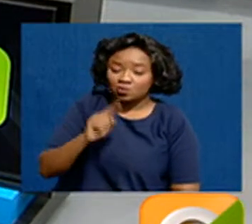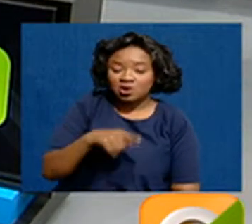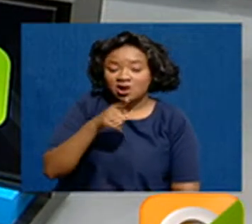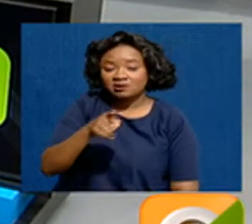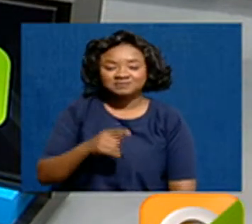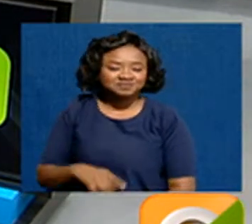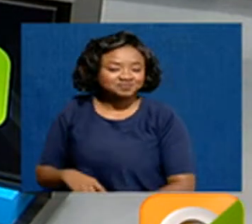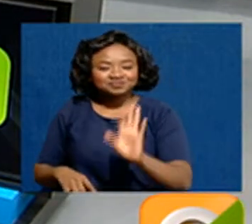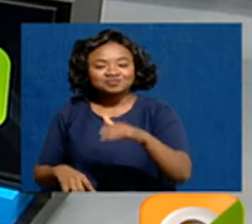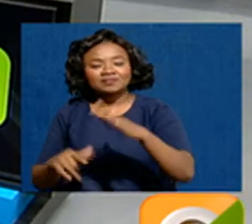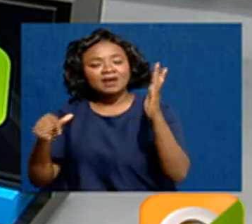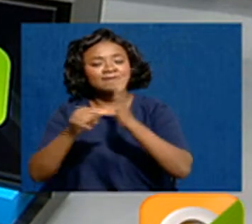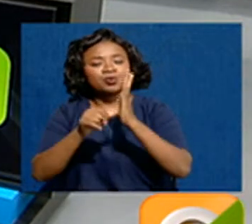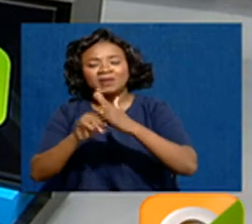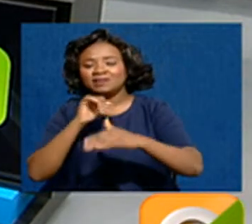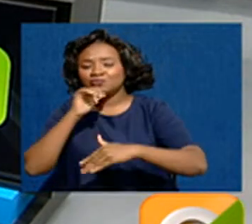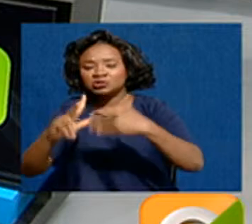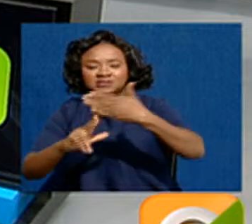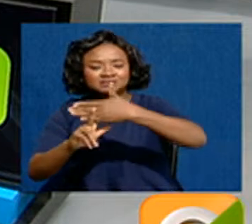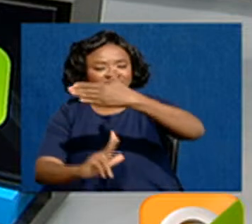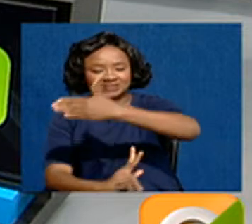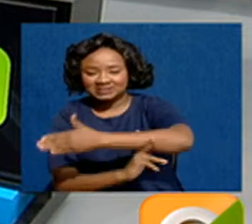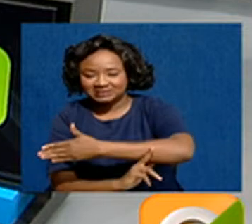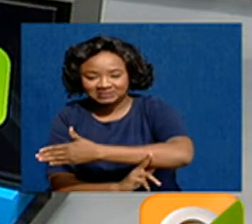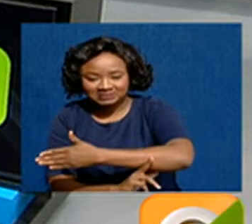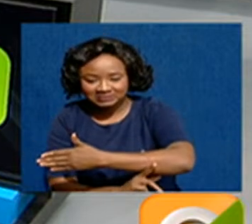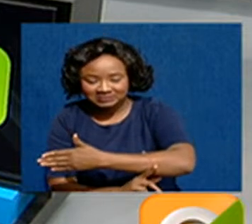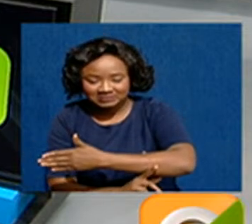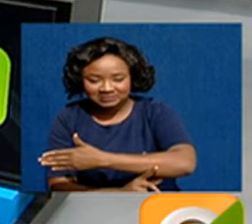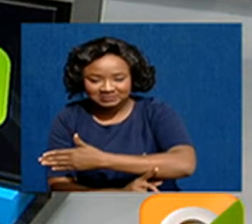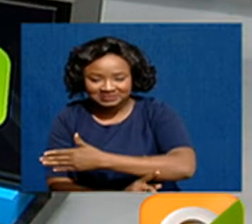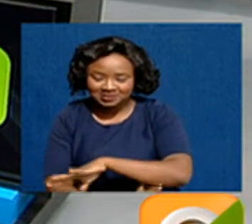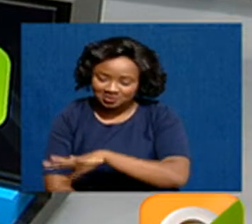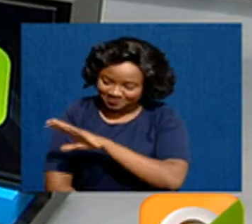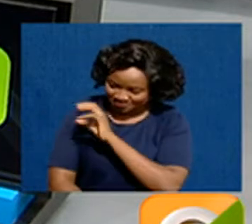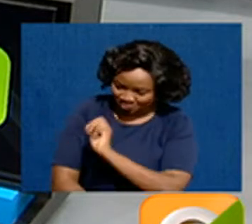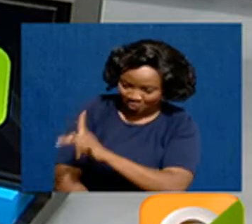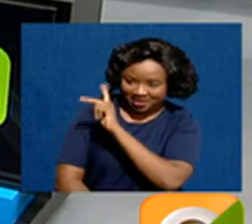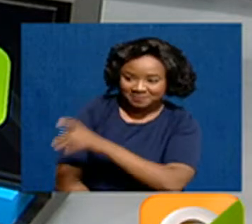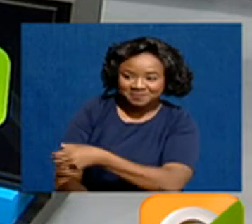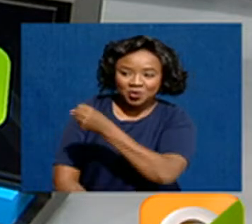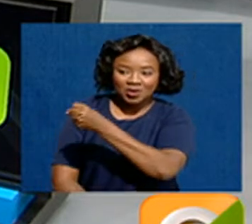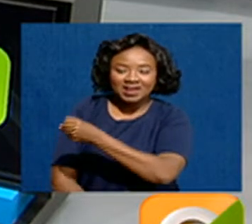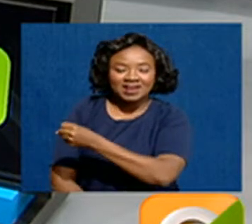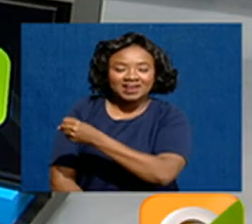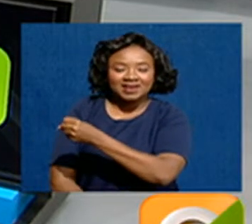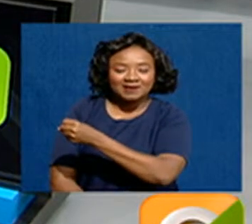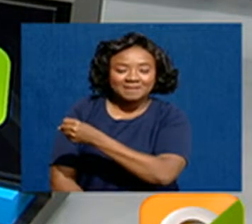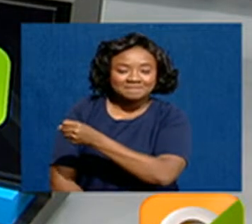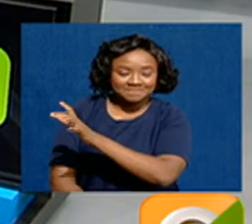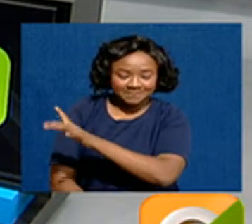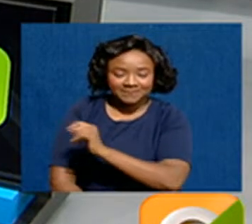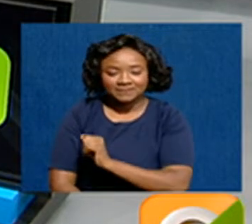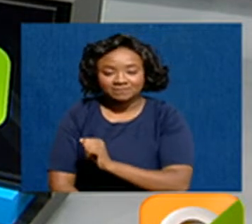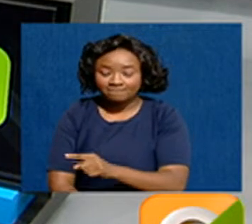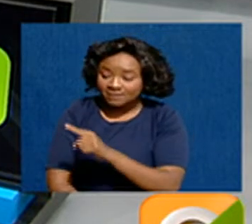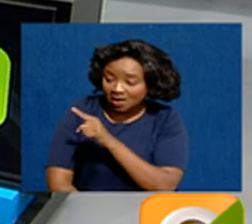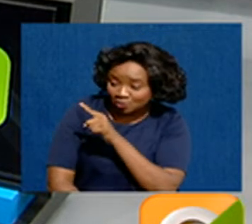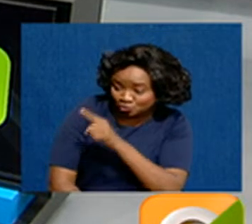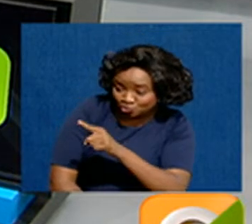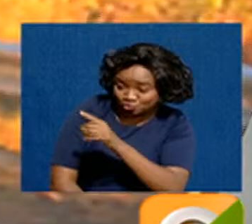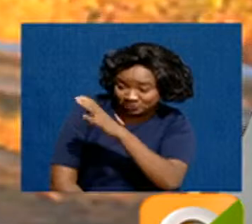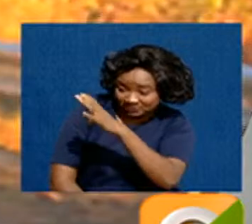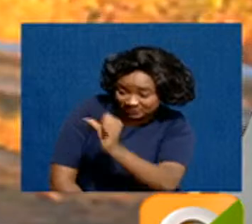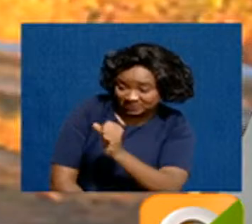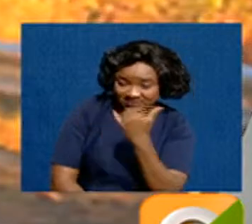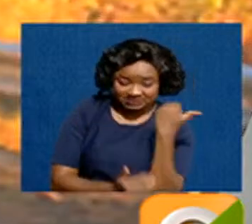not about the bridge now. Yeah. Yeah. So hang on. They're asking if this is of great proportions, and you, the Cabinet Secretary in charge of